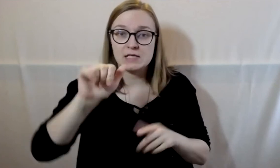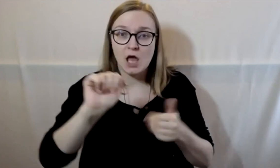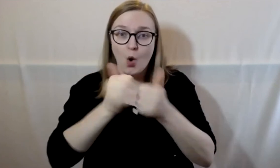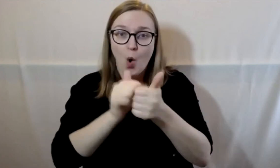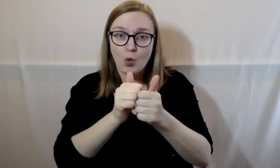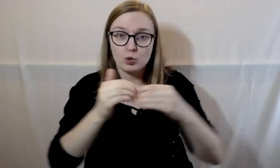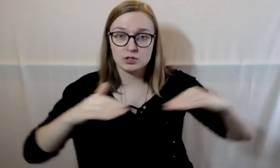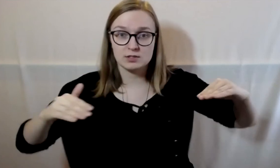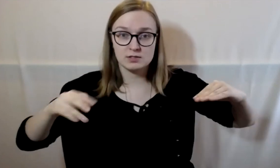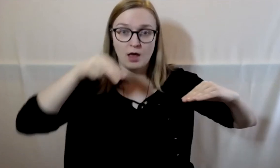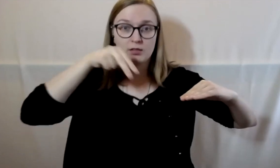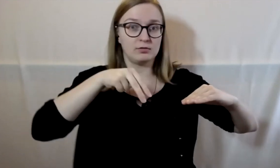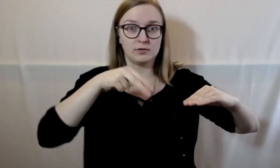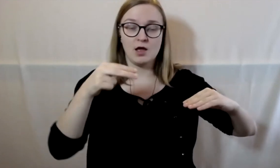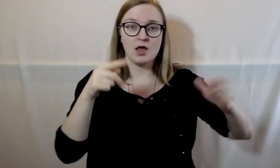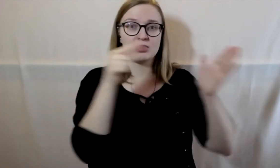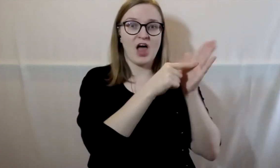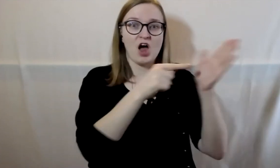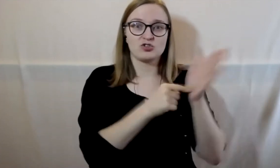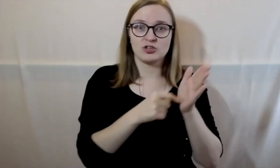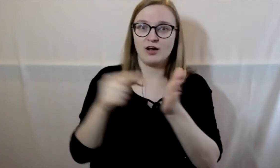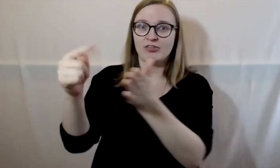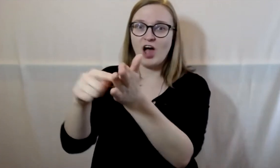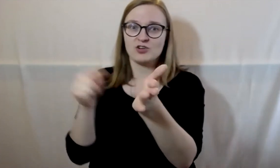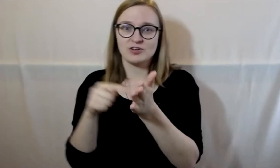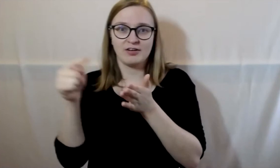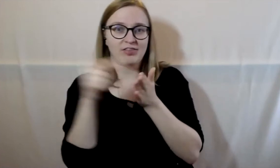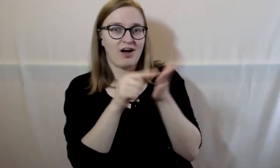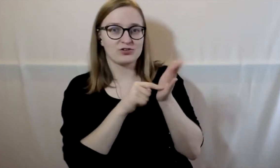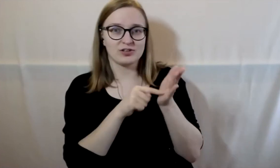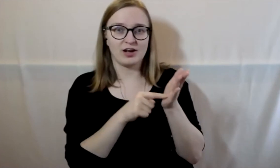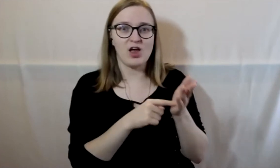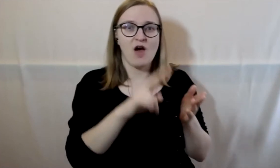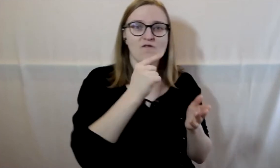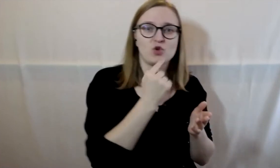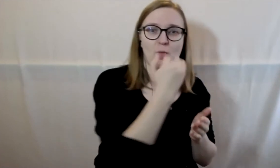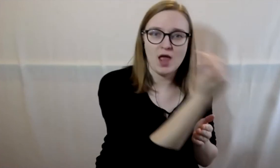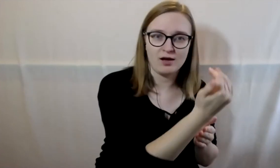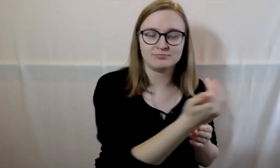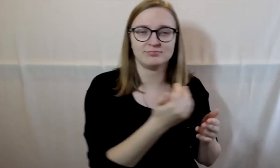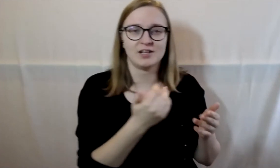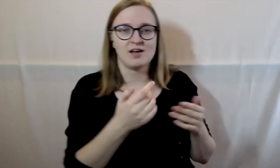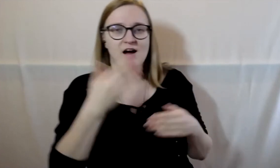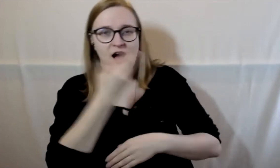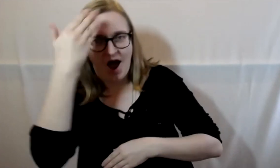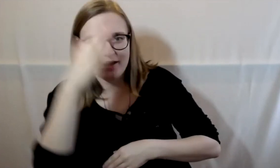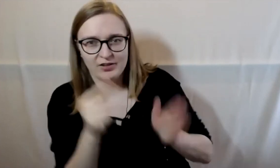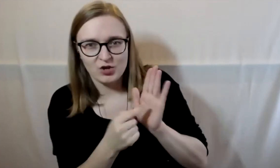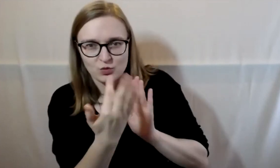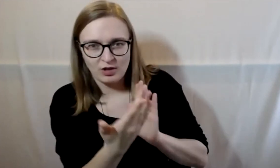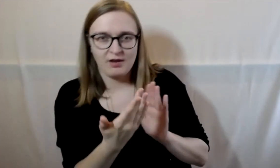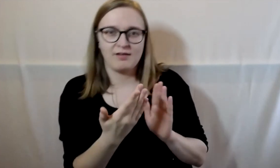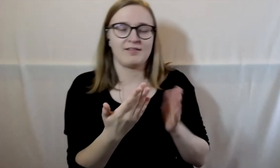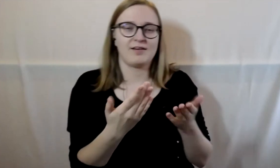you know, and the points from fourth group go to, so 2 points for Finland, 1 point to Ireland, and 1 point